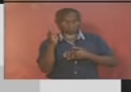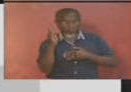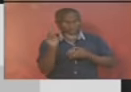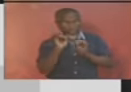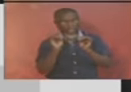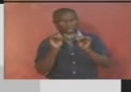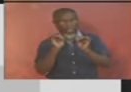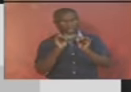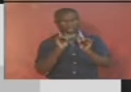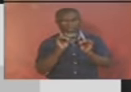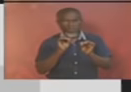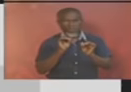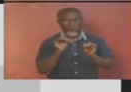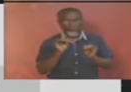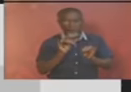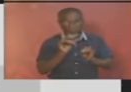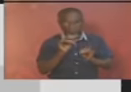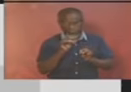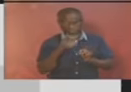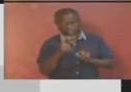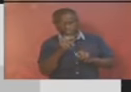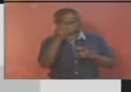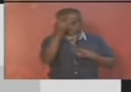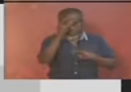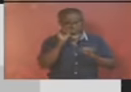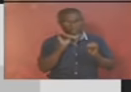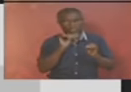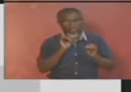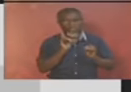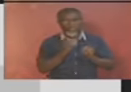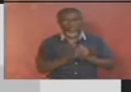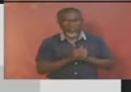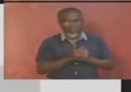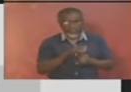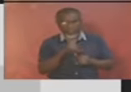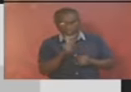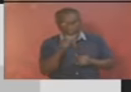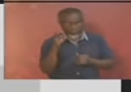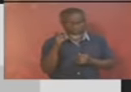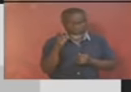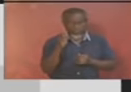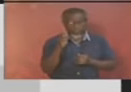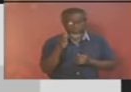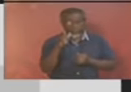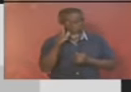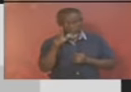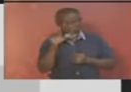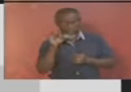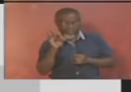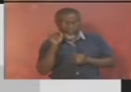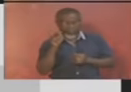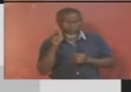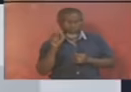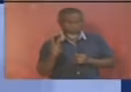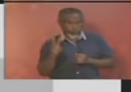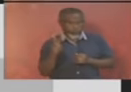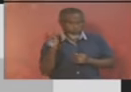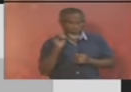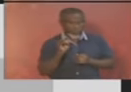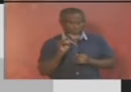comorbidity, accounting for 60.8%, and those without comorbidities, 39.2%. Next slide.